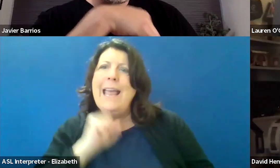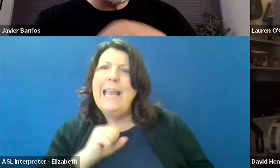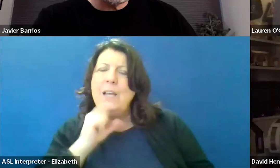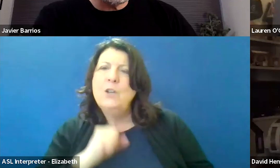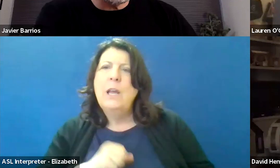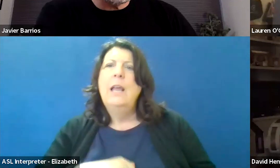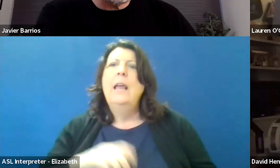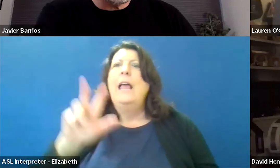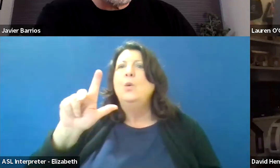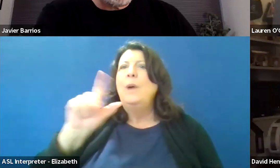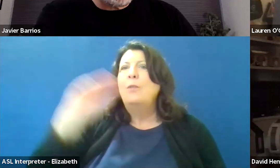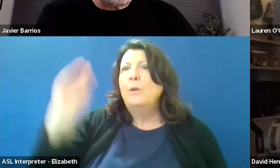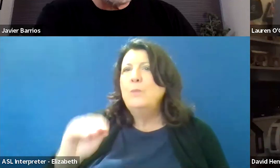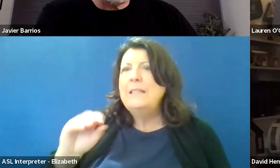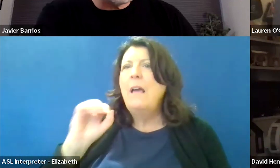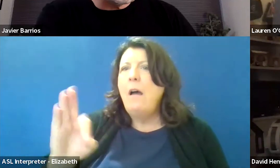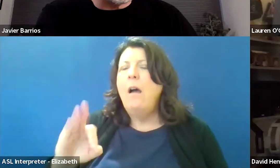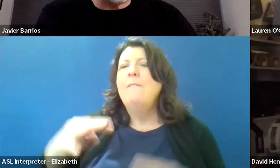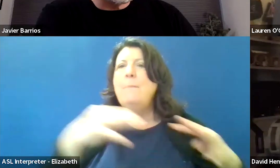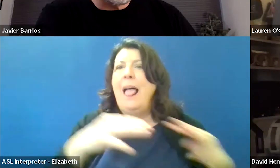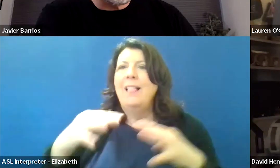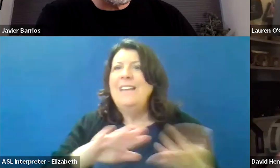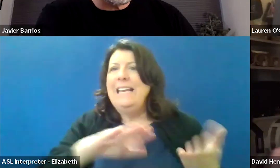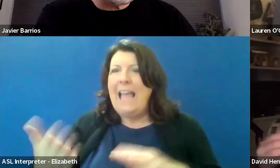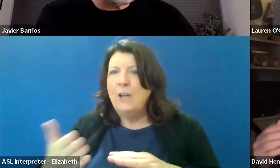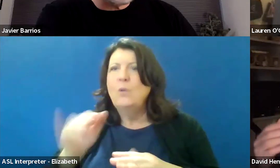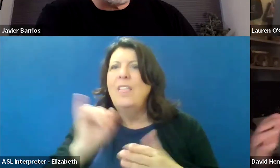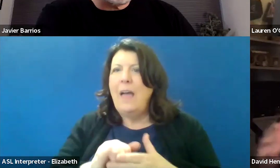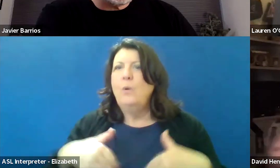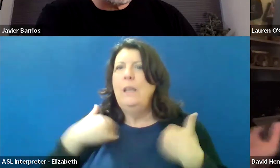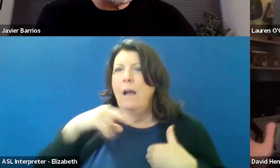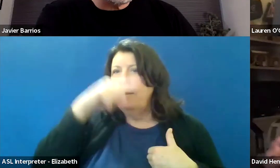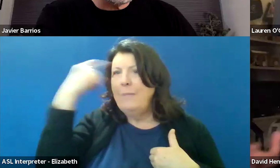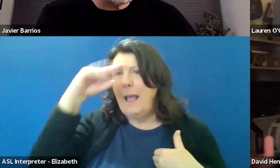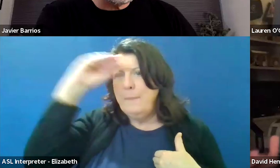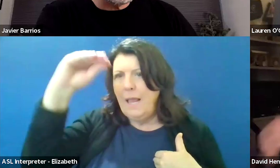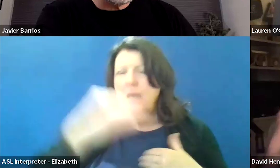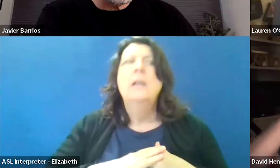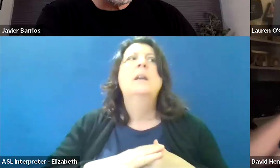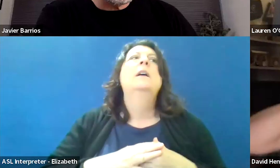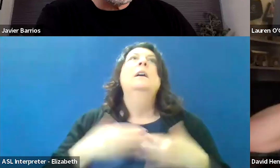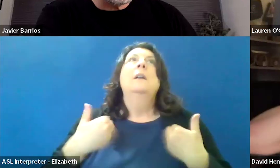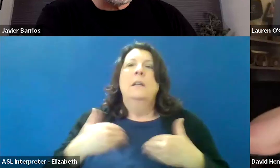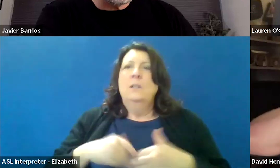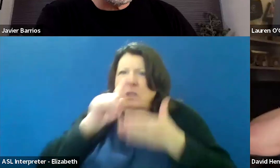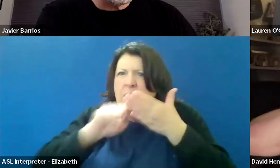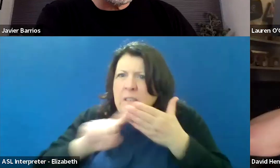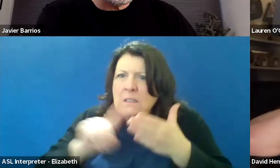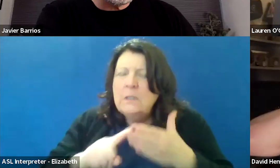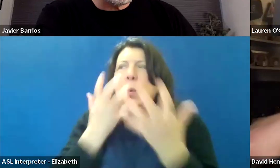battlefield casualties were young black men, like 23%. So as the more I researched it, the more I was like, wow, this